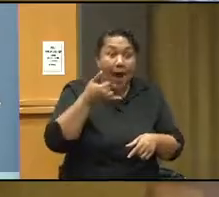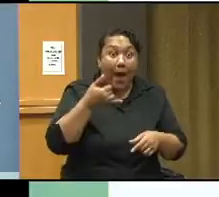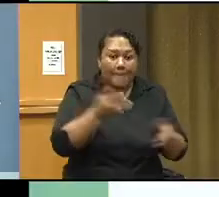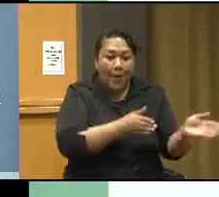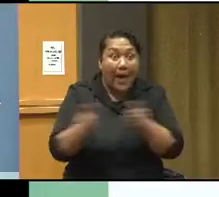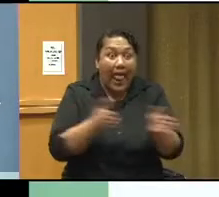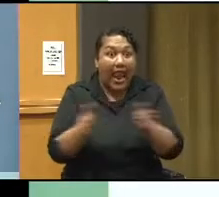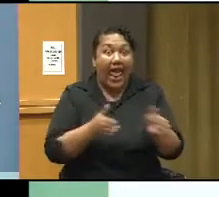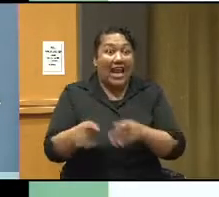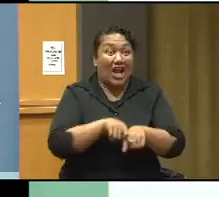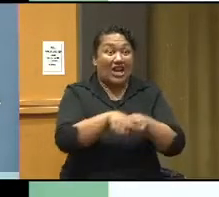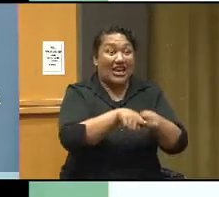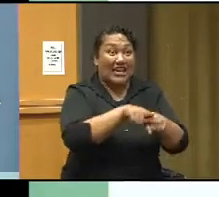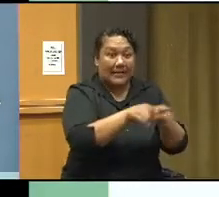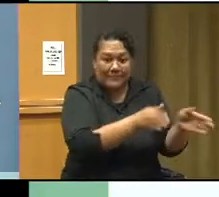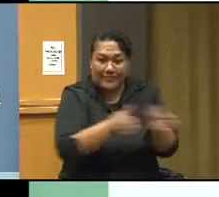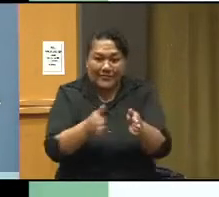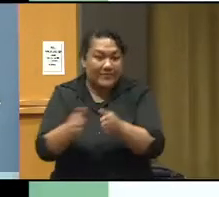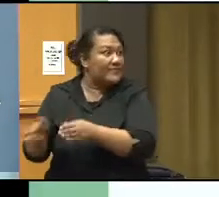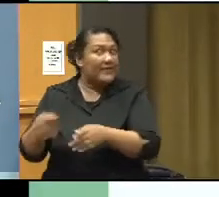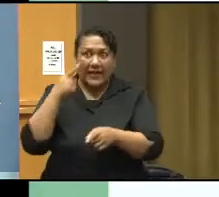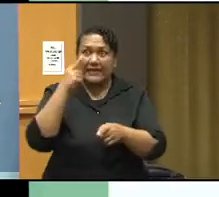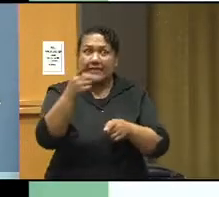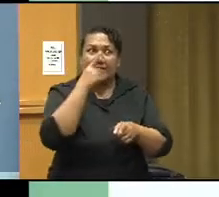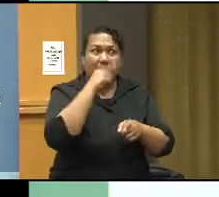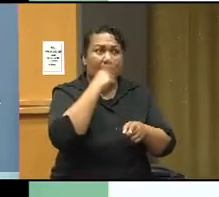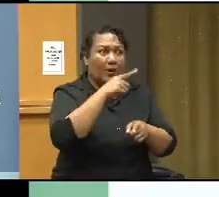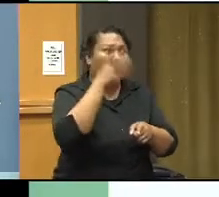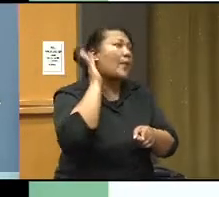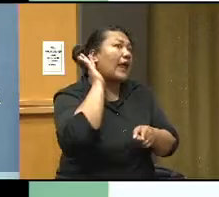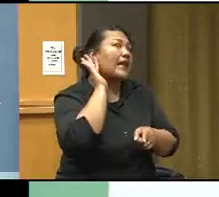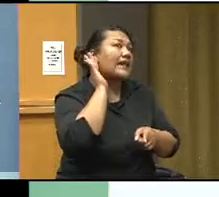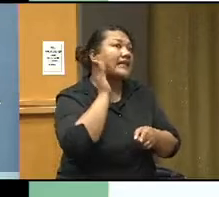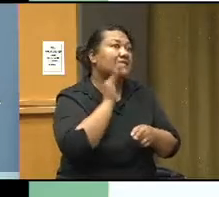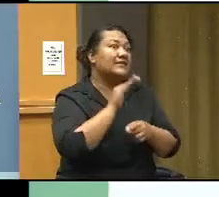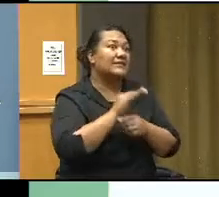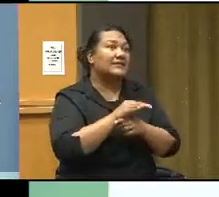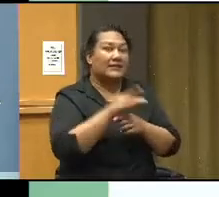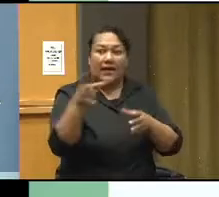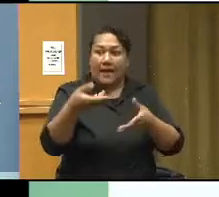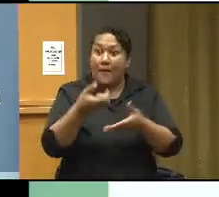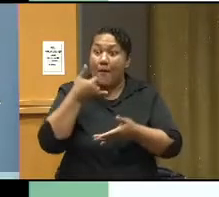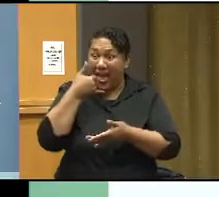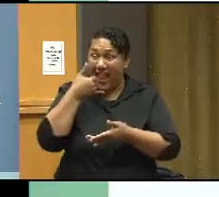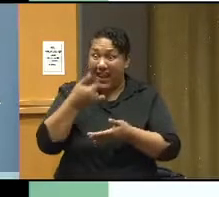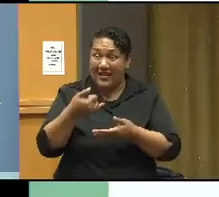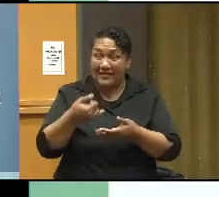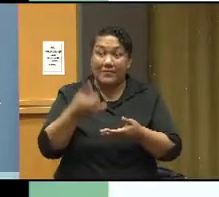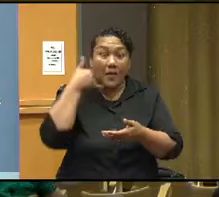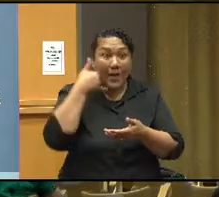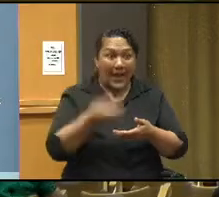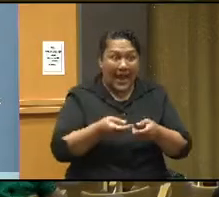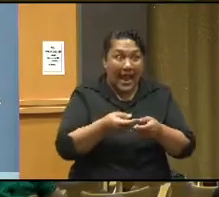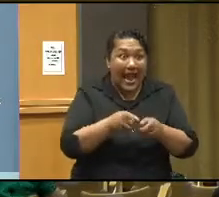for my 400 level class, I've seen people now, while if they're listening to the speech, they're on their mobiles. So I said to myself one day,